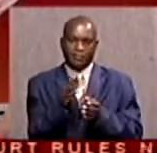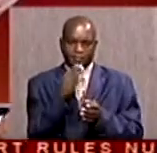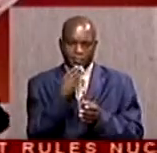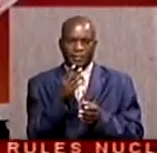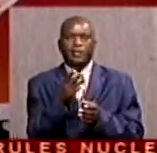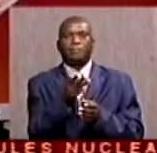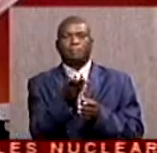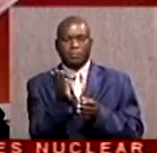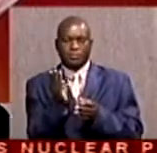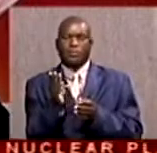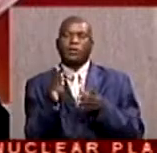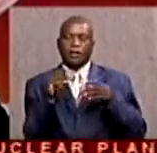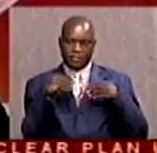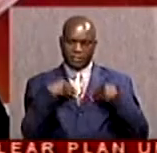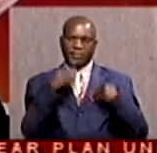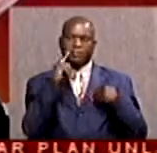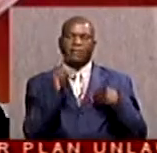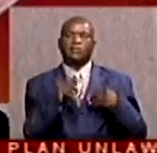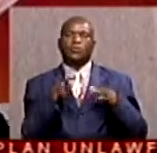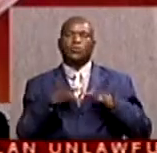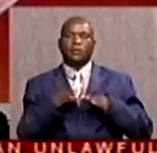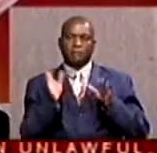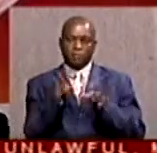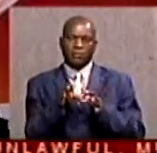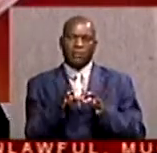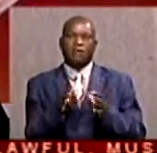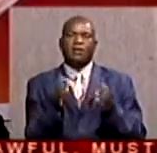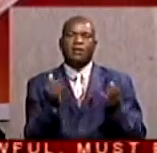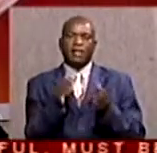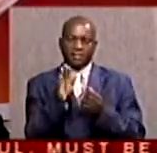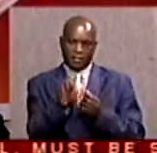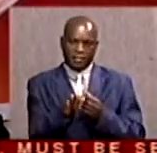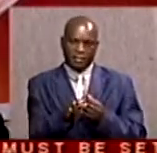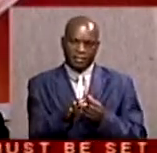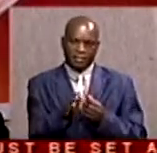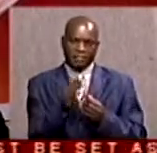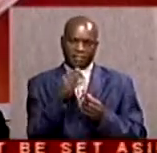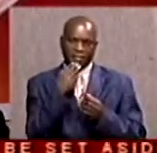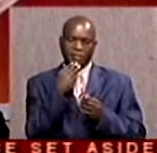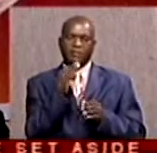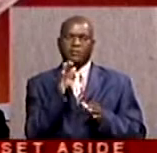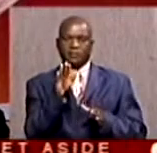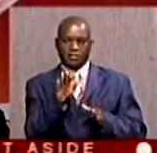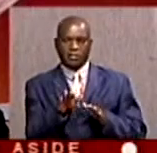don't embrace women, it's even harder for us to yet again enter the stage.